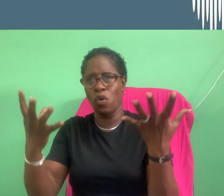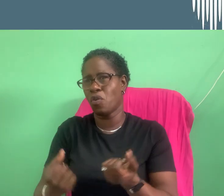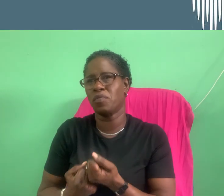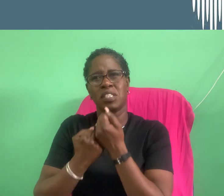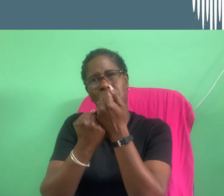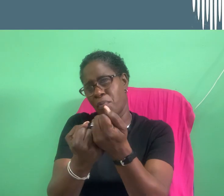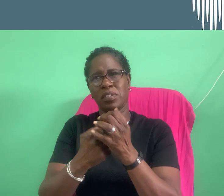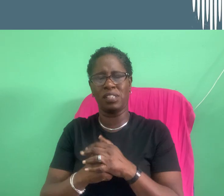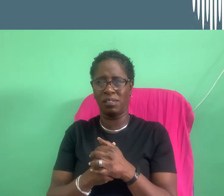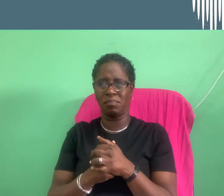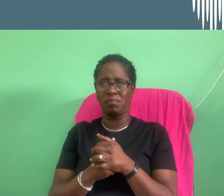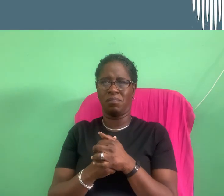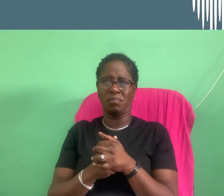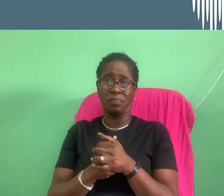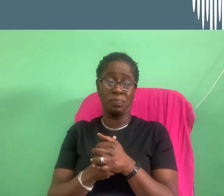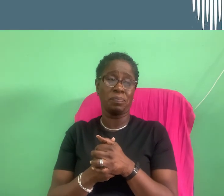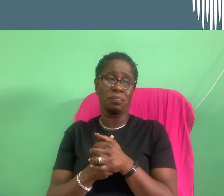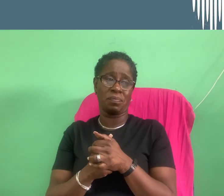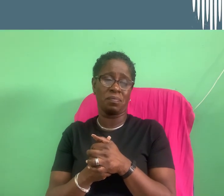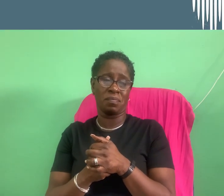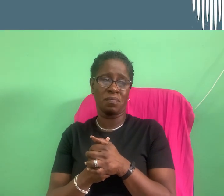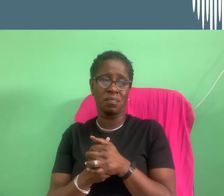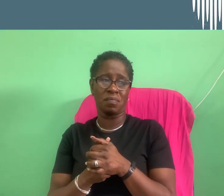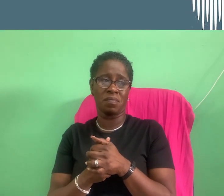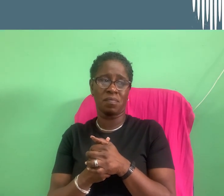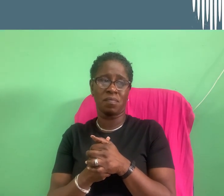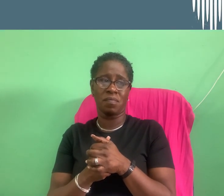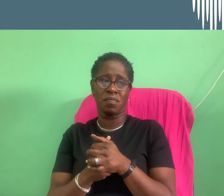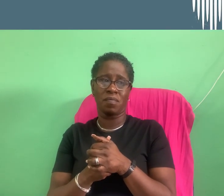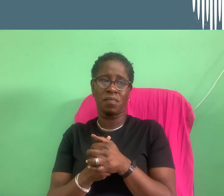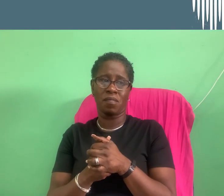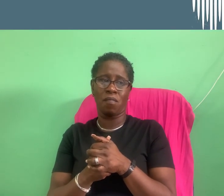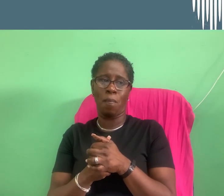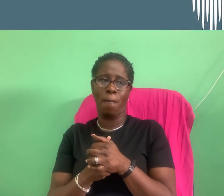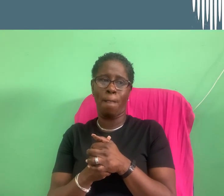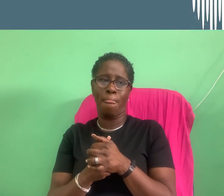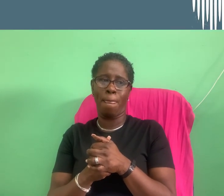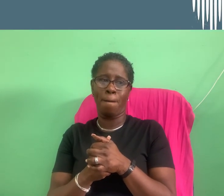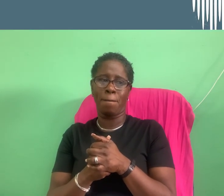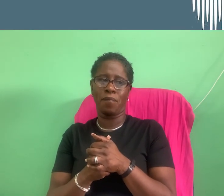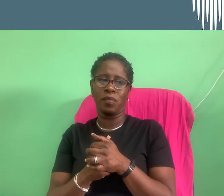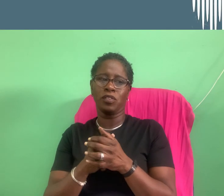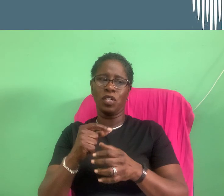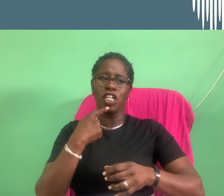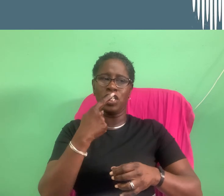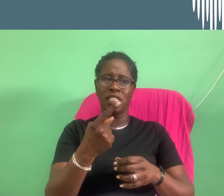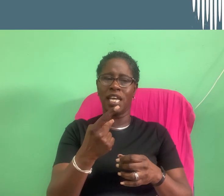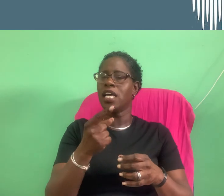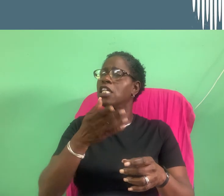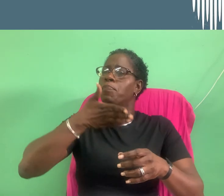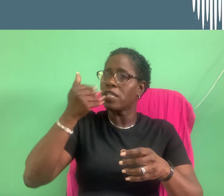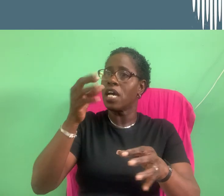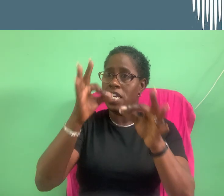that same lens, when really their clients could have been much better served if they had had partnerships